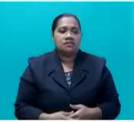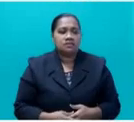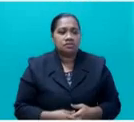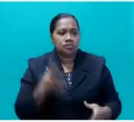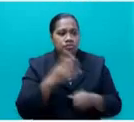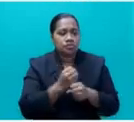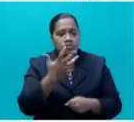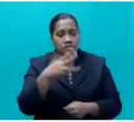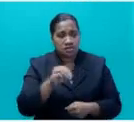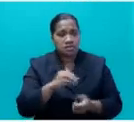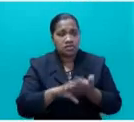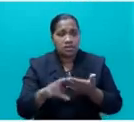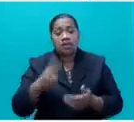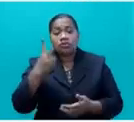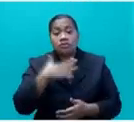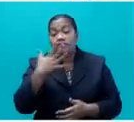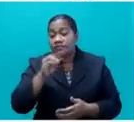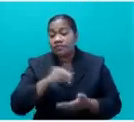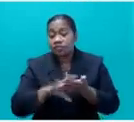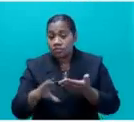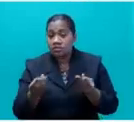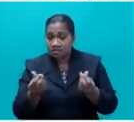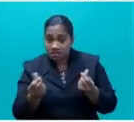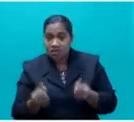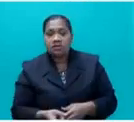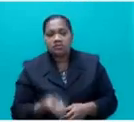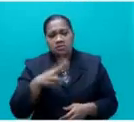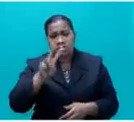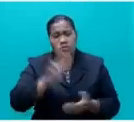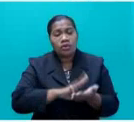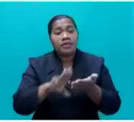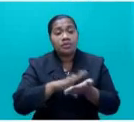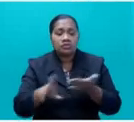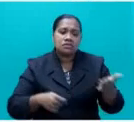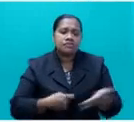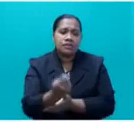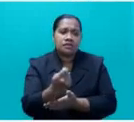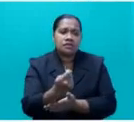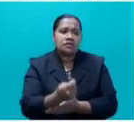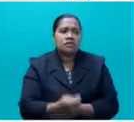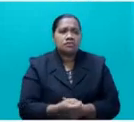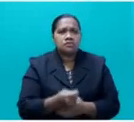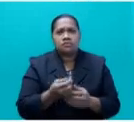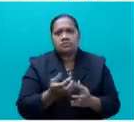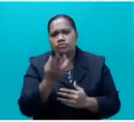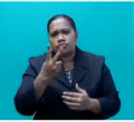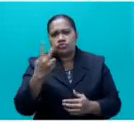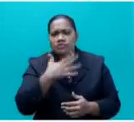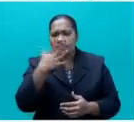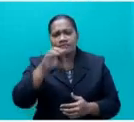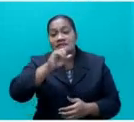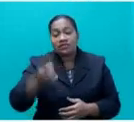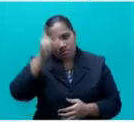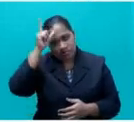assistance and 2 rounds of $50 cash assistance, around $32 million has been paid out to over 250,000 Fijians. Mr. Speaker,